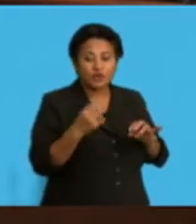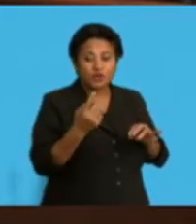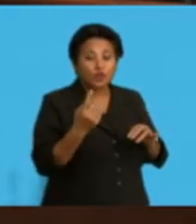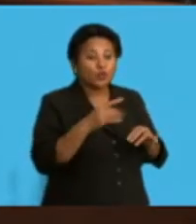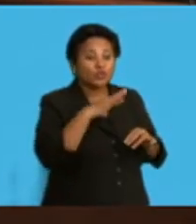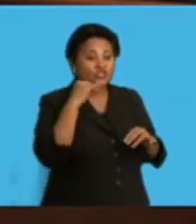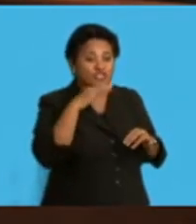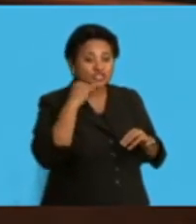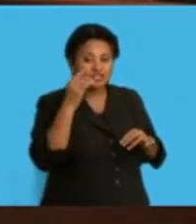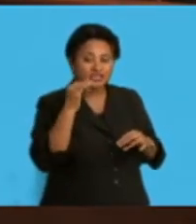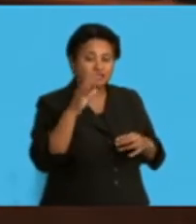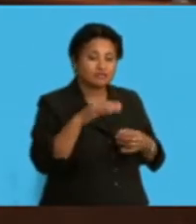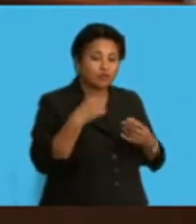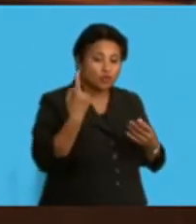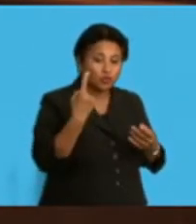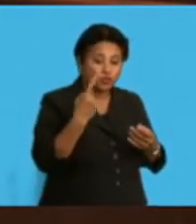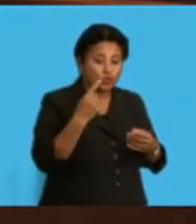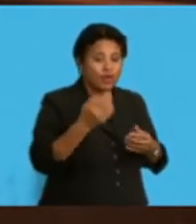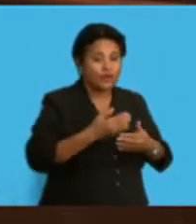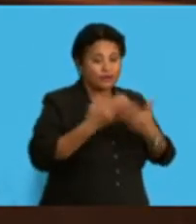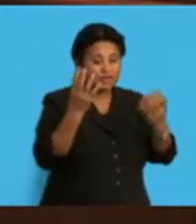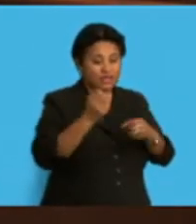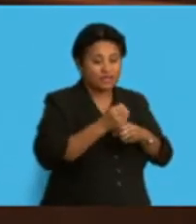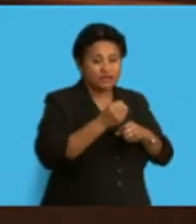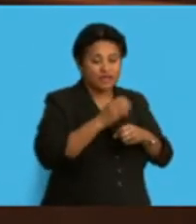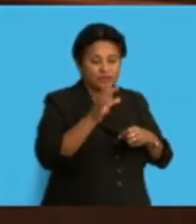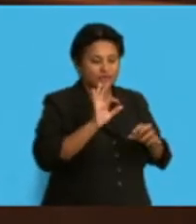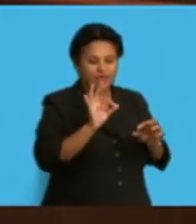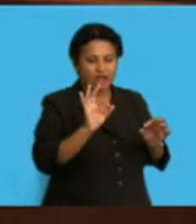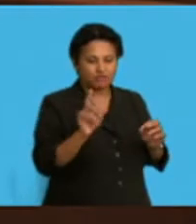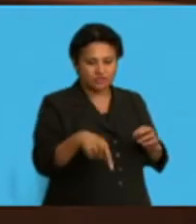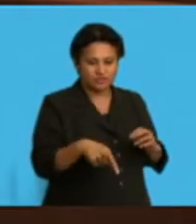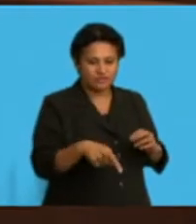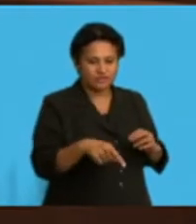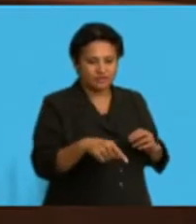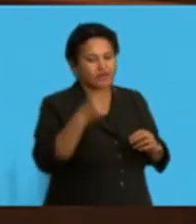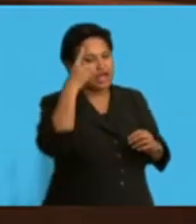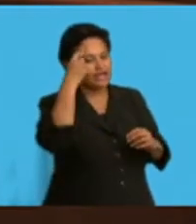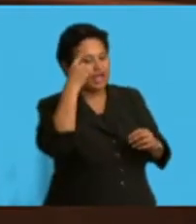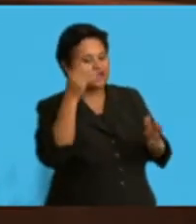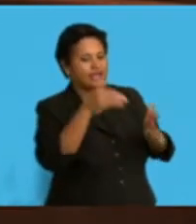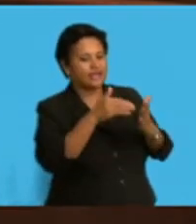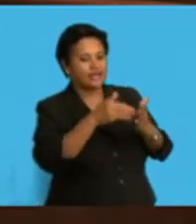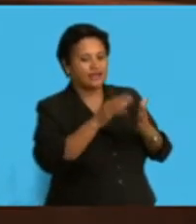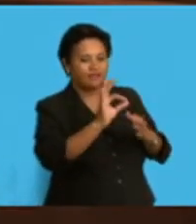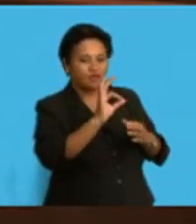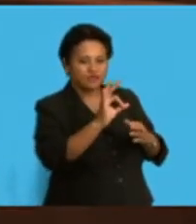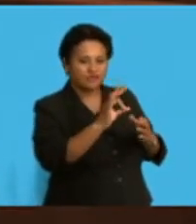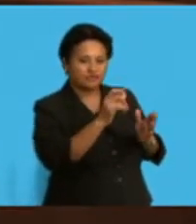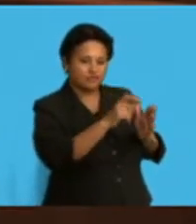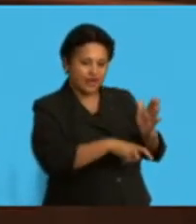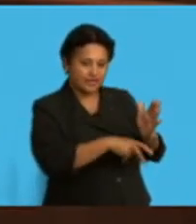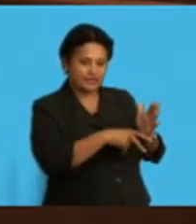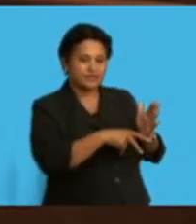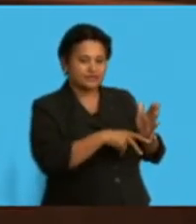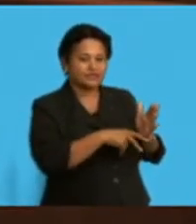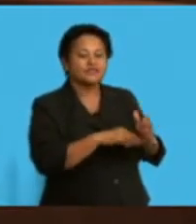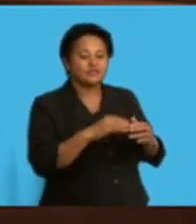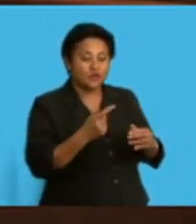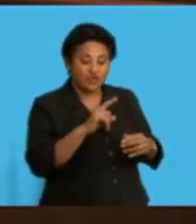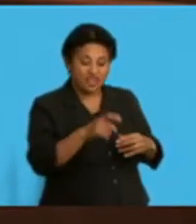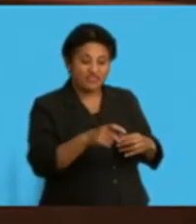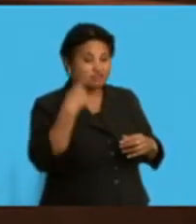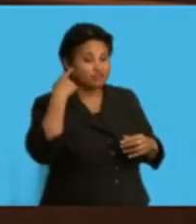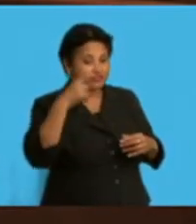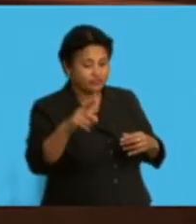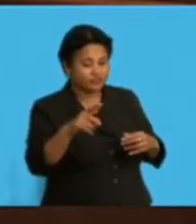dictate prices. The Commerce Commission will be empowered to monitor the prices of wholesalers and those who hold sole distribution rights, and